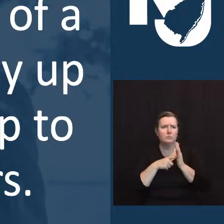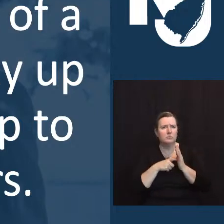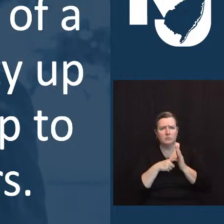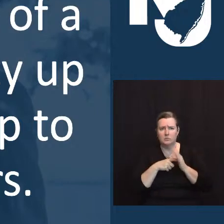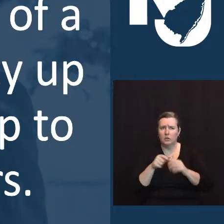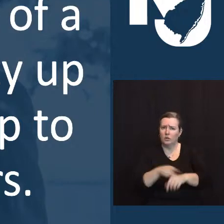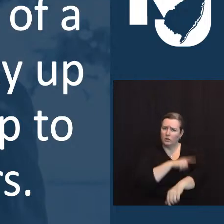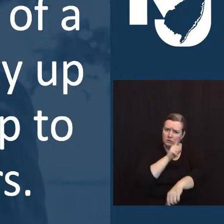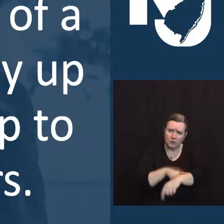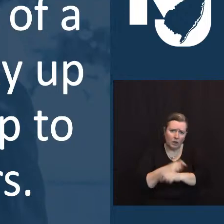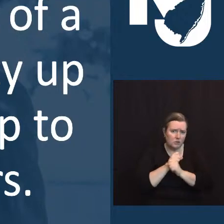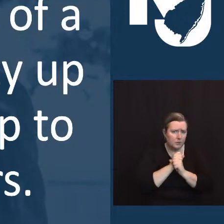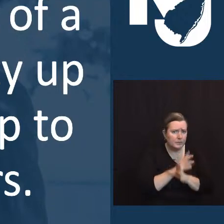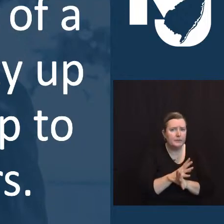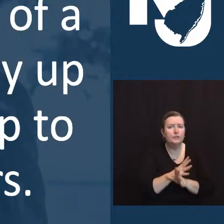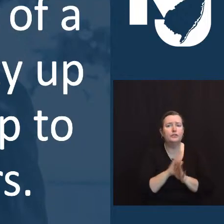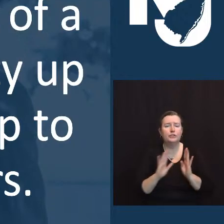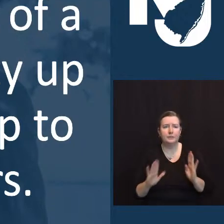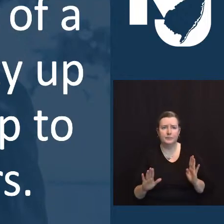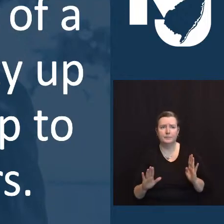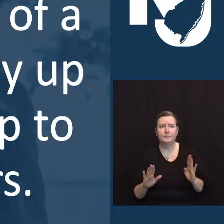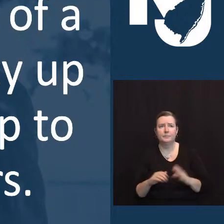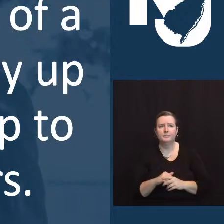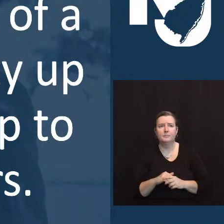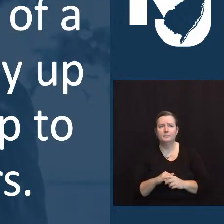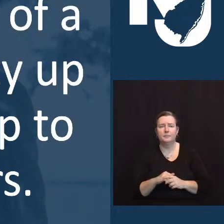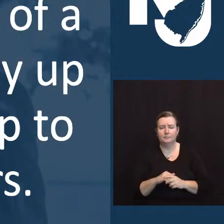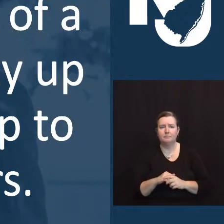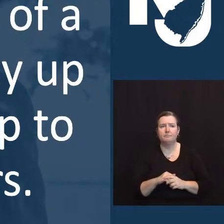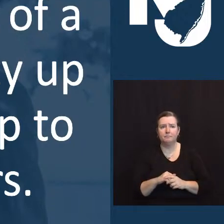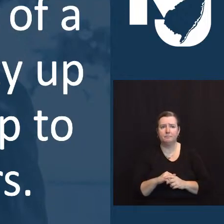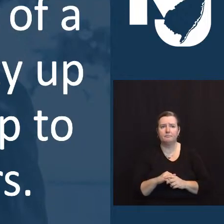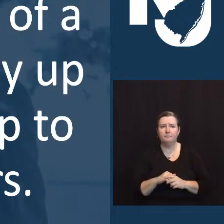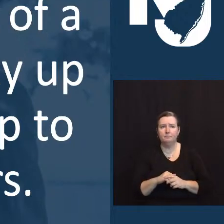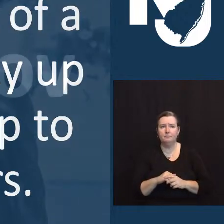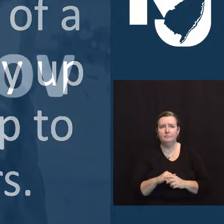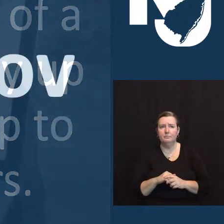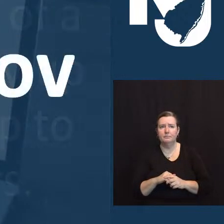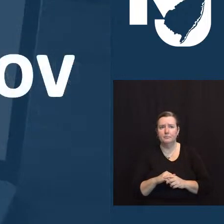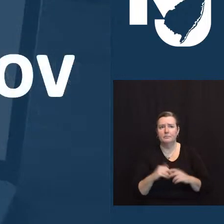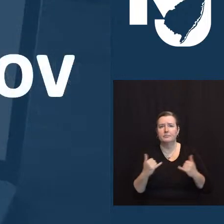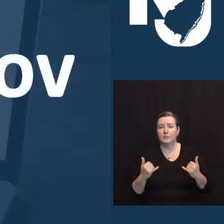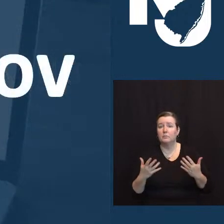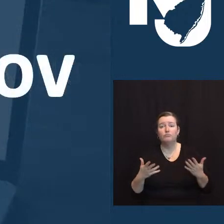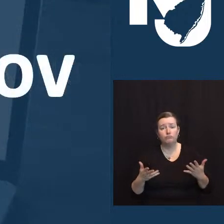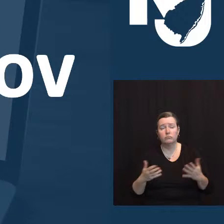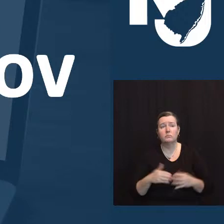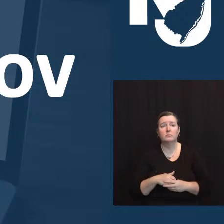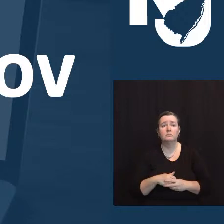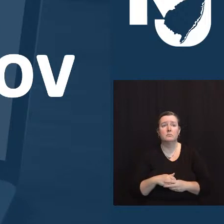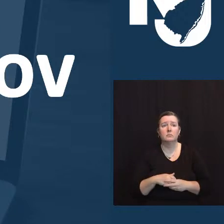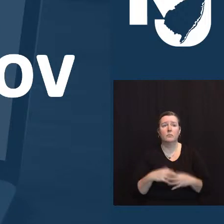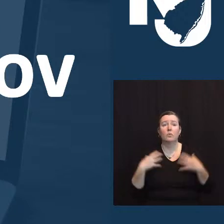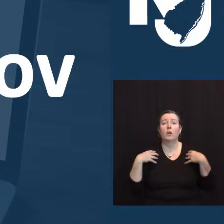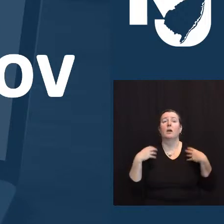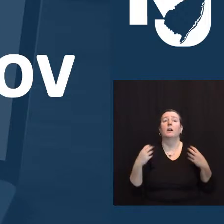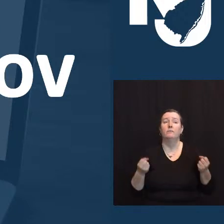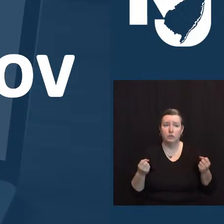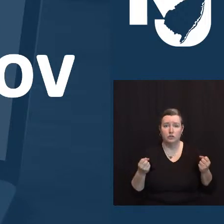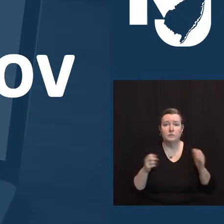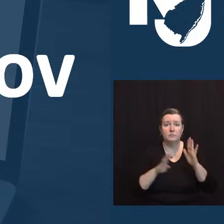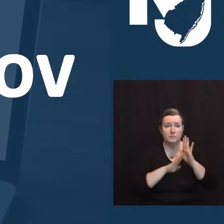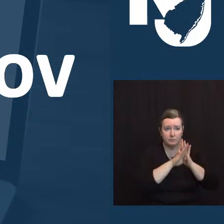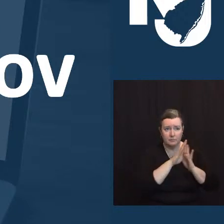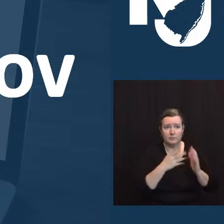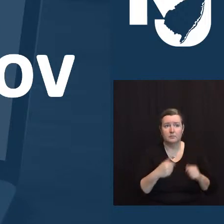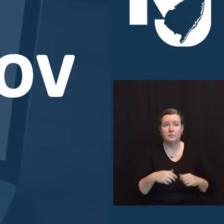to go. But again, we still have a ways to go. Now, our recovery efforts are being aided by the arrival in record